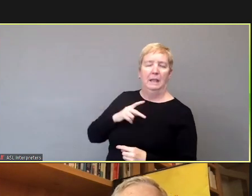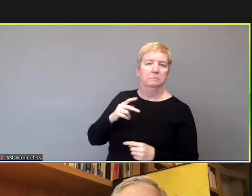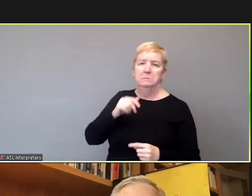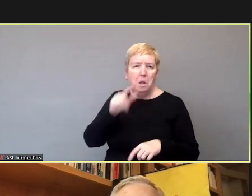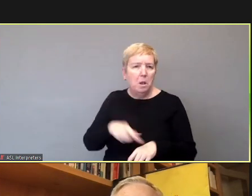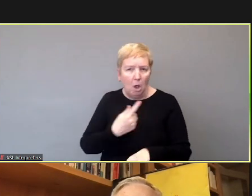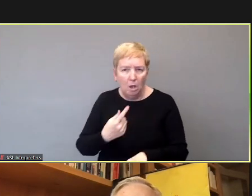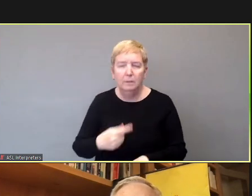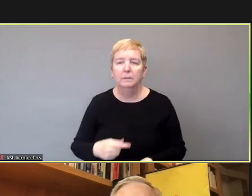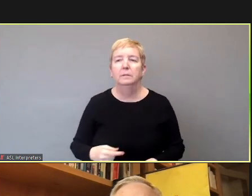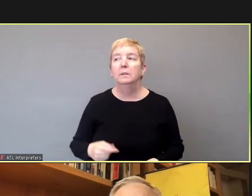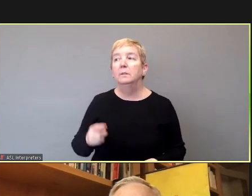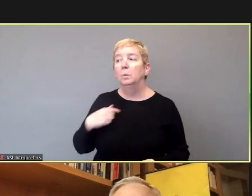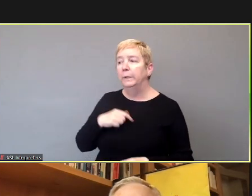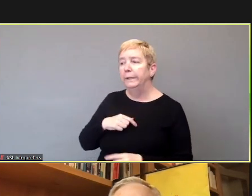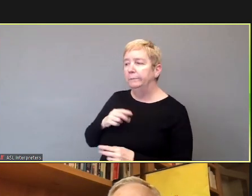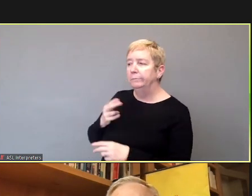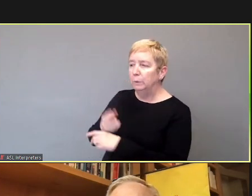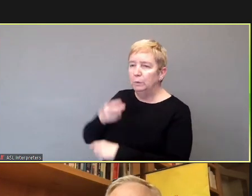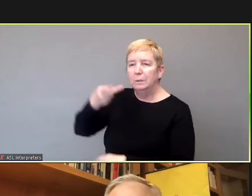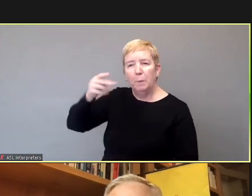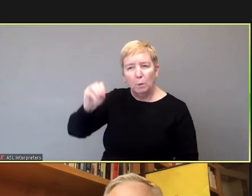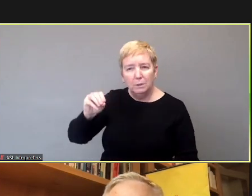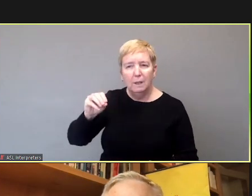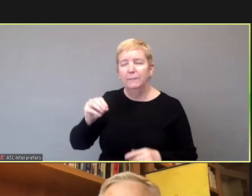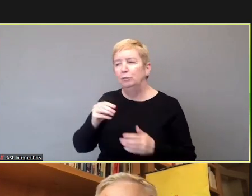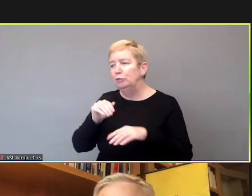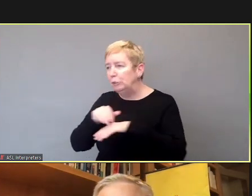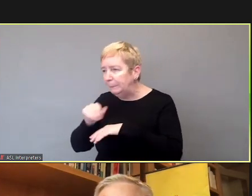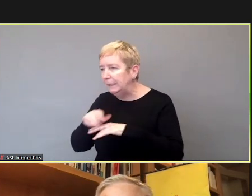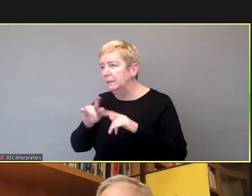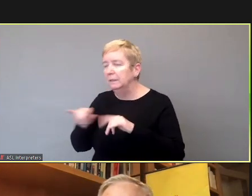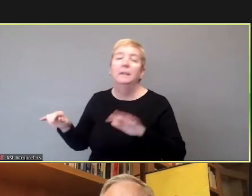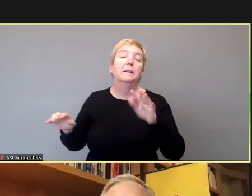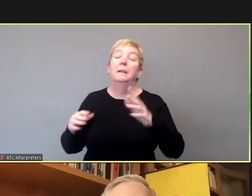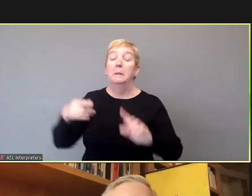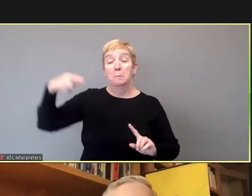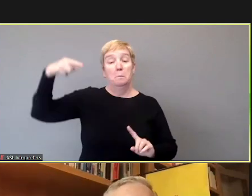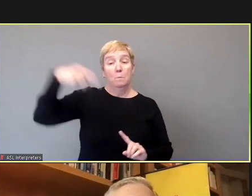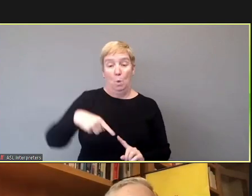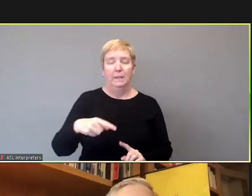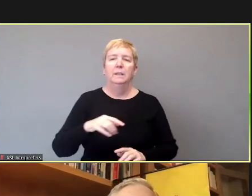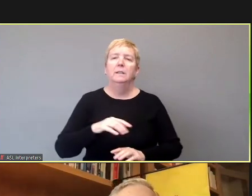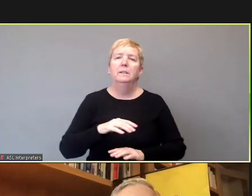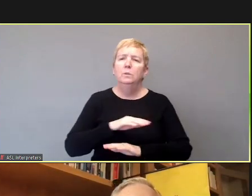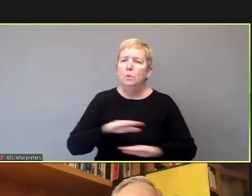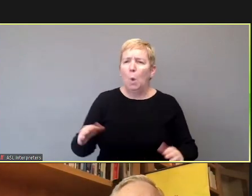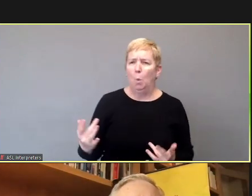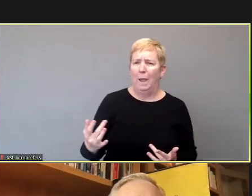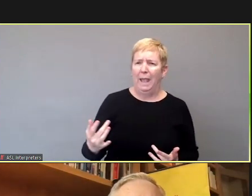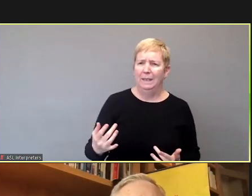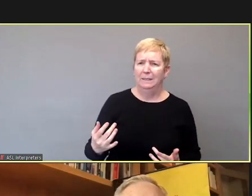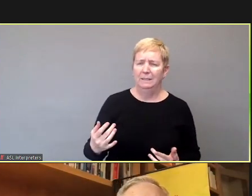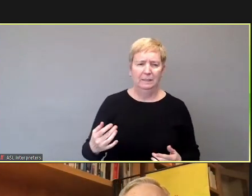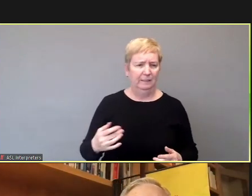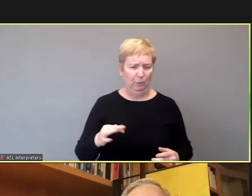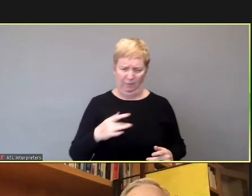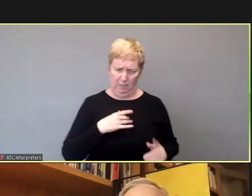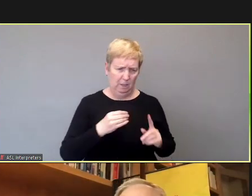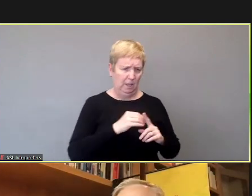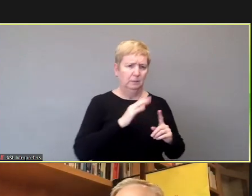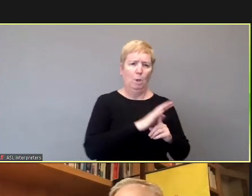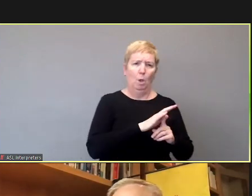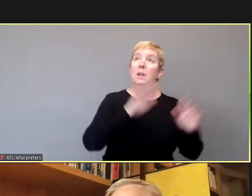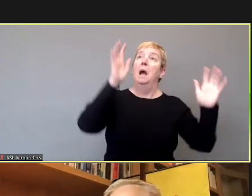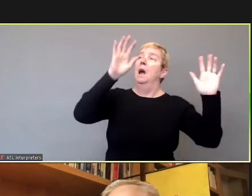their shippers to get these done. But the idea is not to wait until you're exposed, or not to wait until you